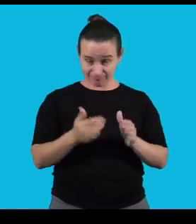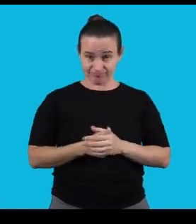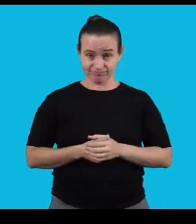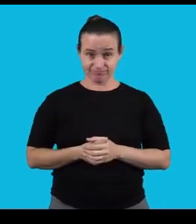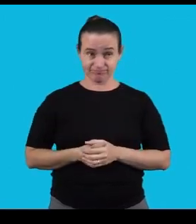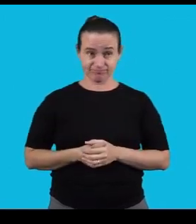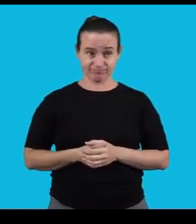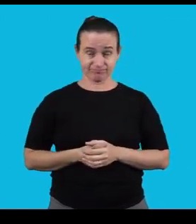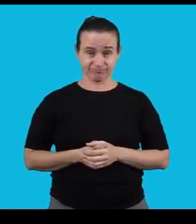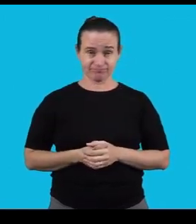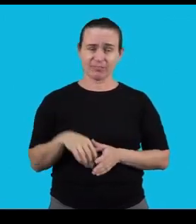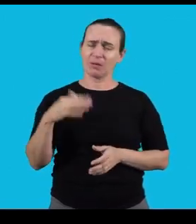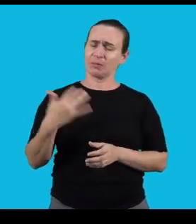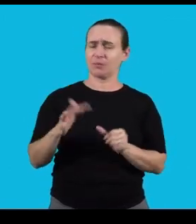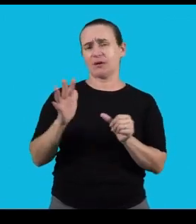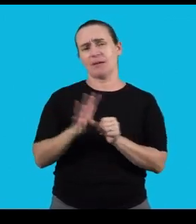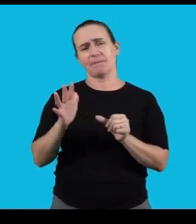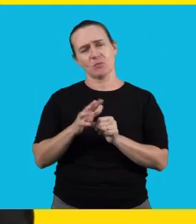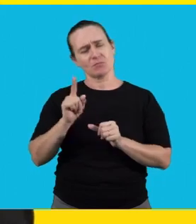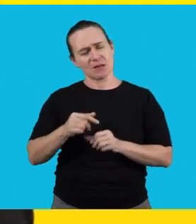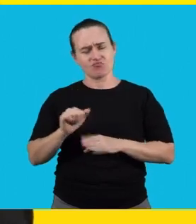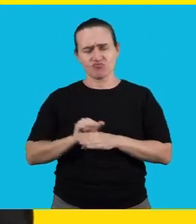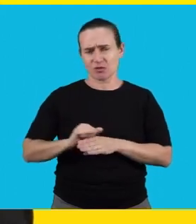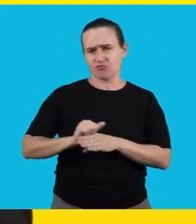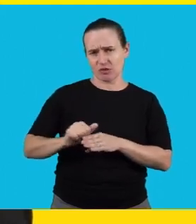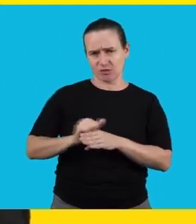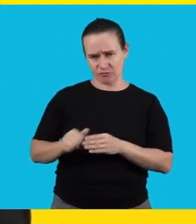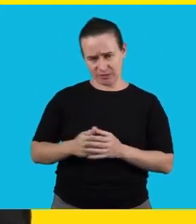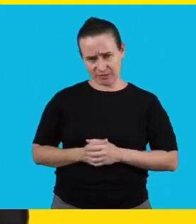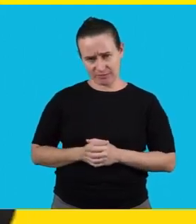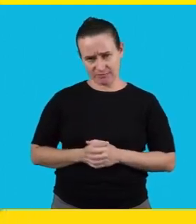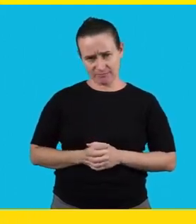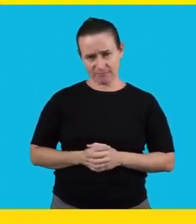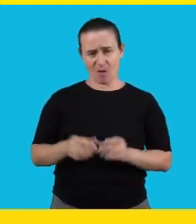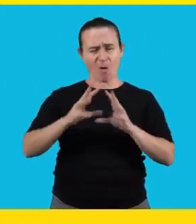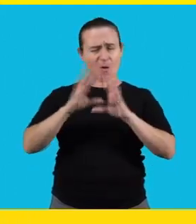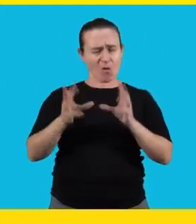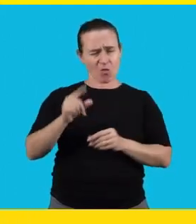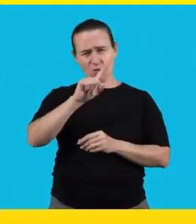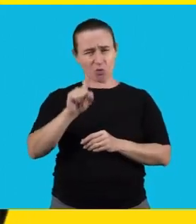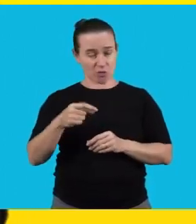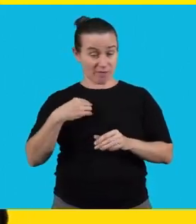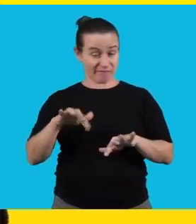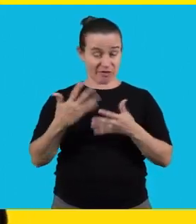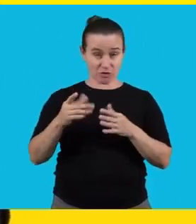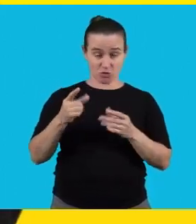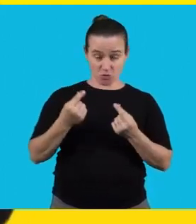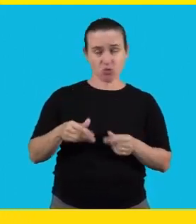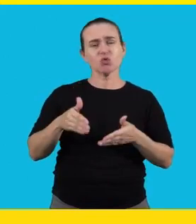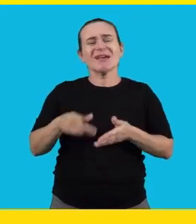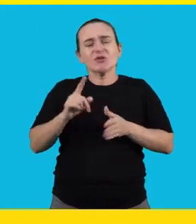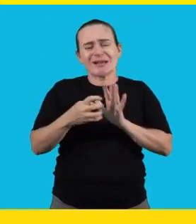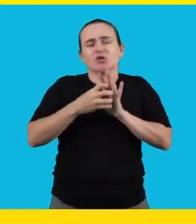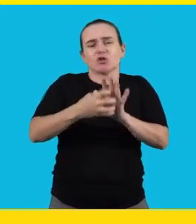engage on the past papers. It is very important for you to keep practicing. All the questions that we did today